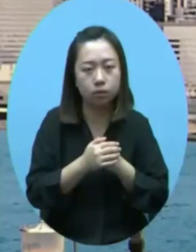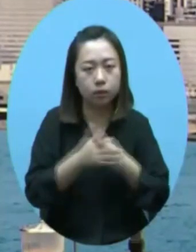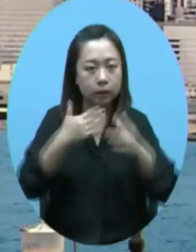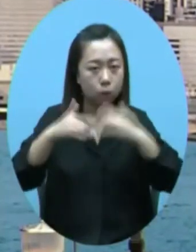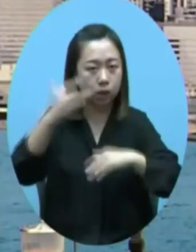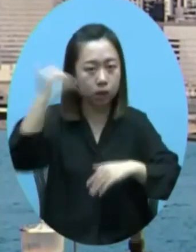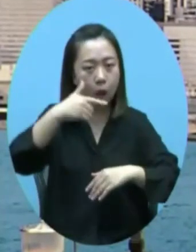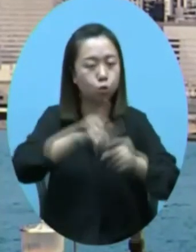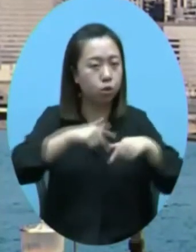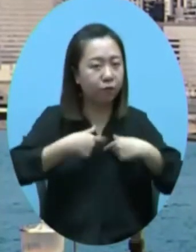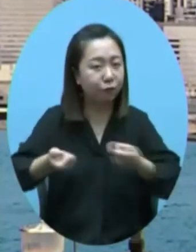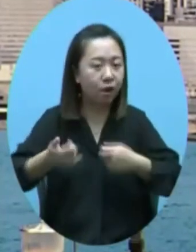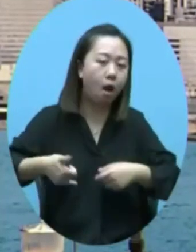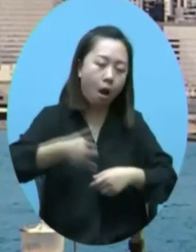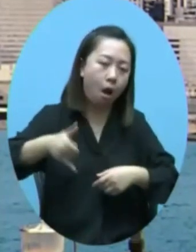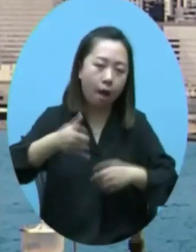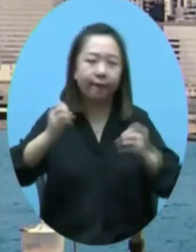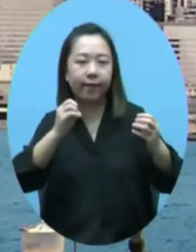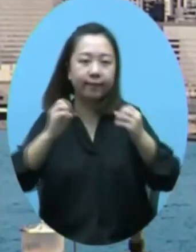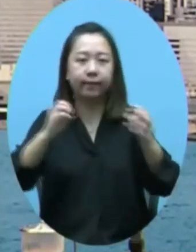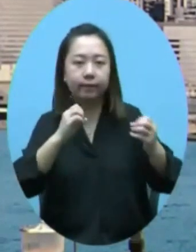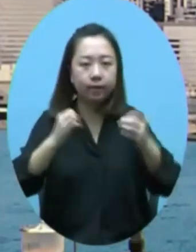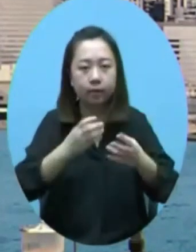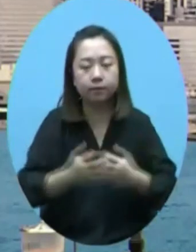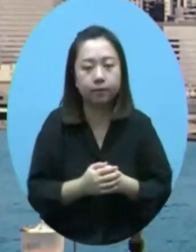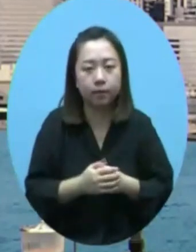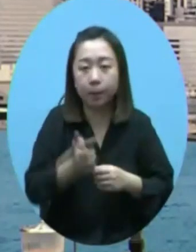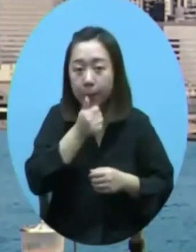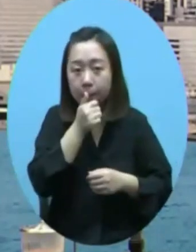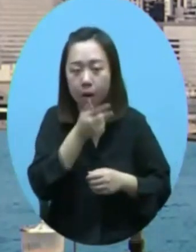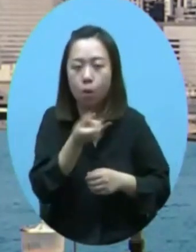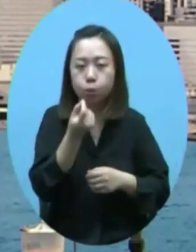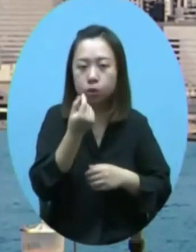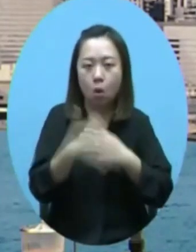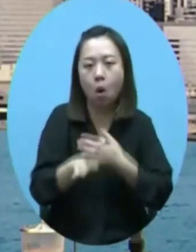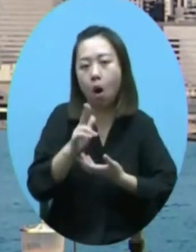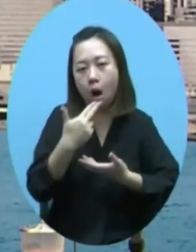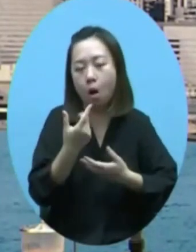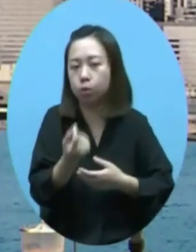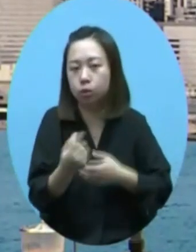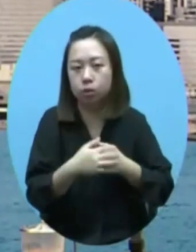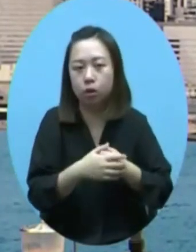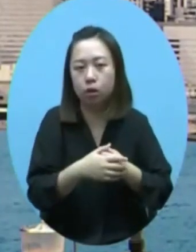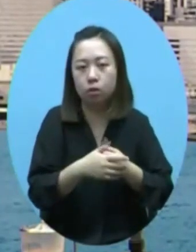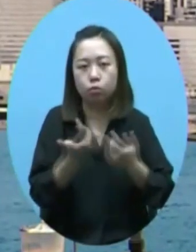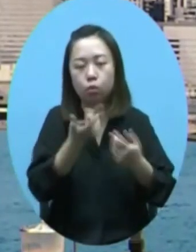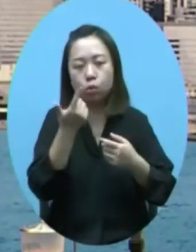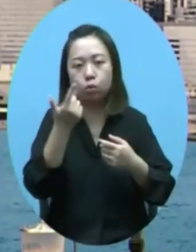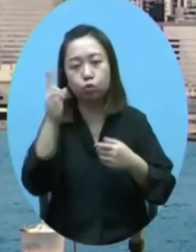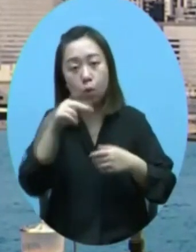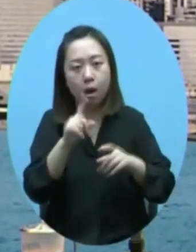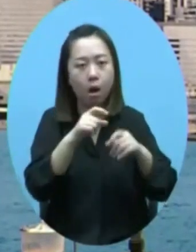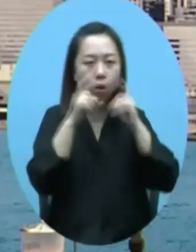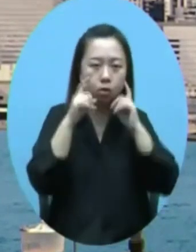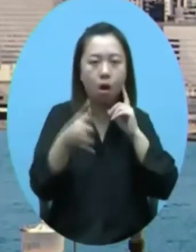from the elderly home, and they'll have a chat or walk around the Chiwensan shopping center. Well, the father